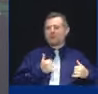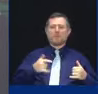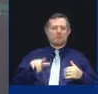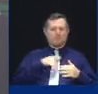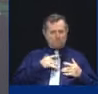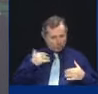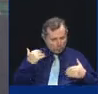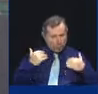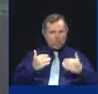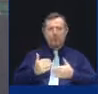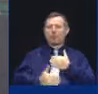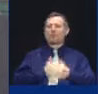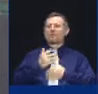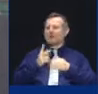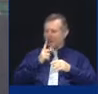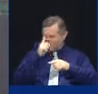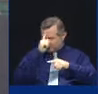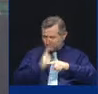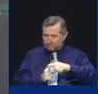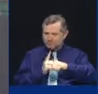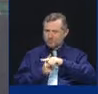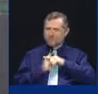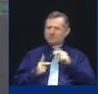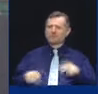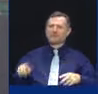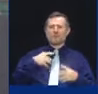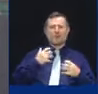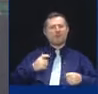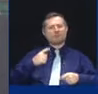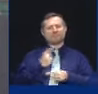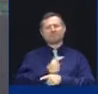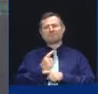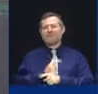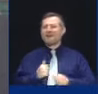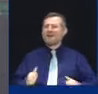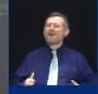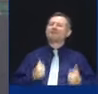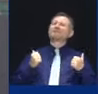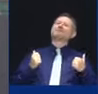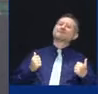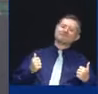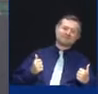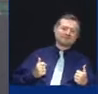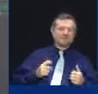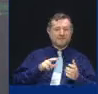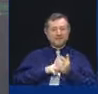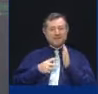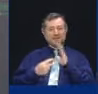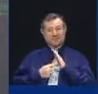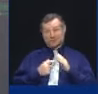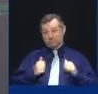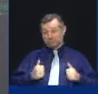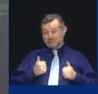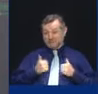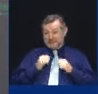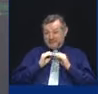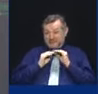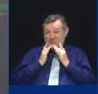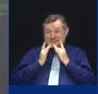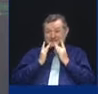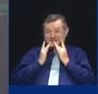saying, I want to get back to living. I want to get back to life. Life is not just about surviving. Life is